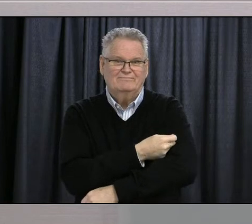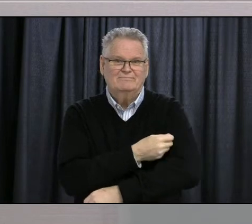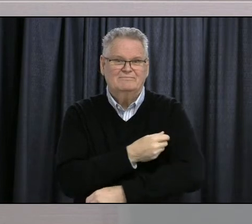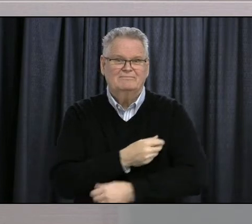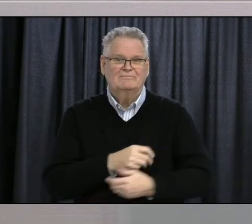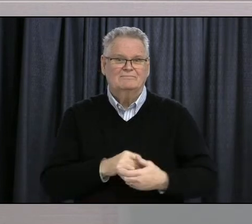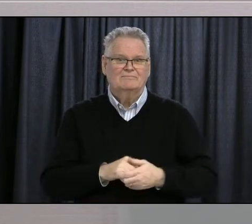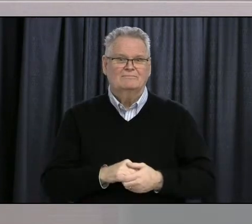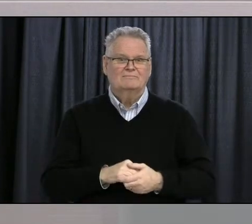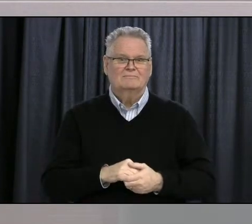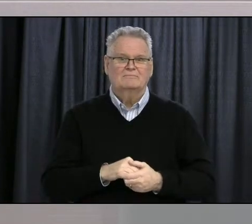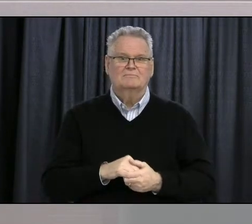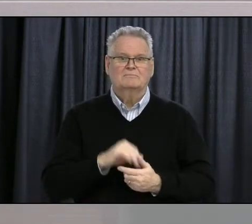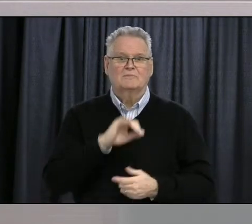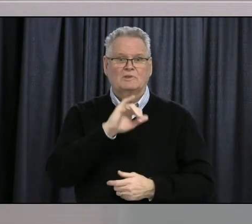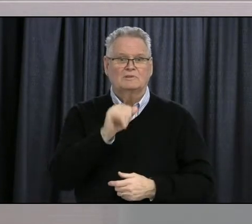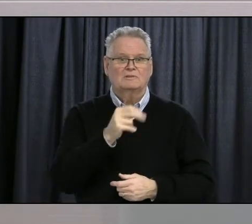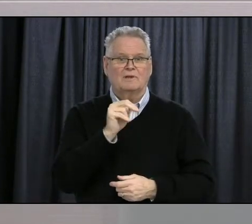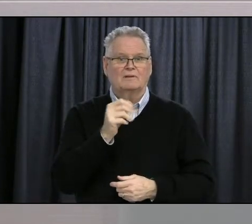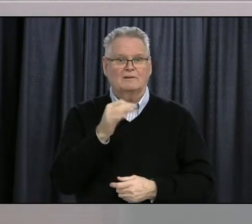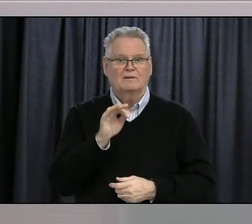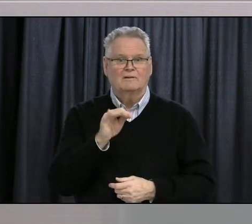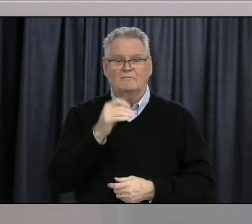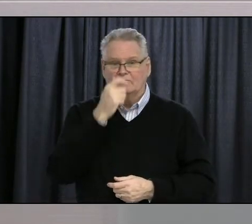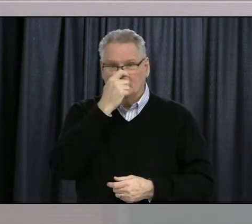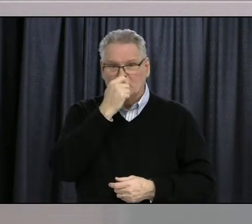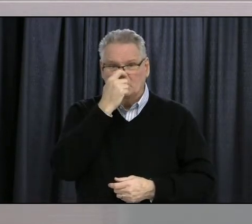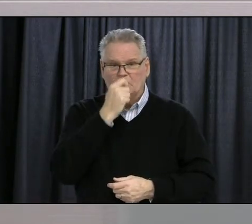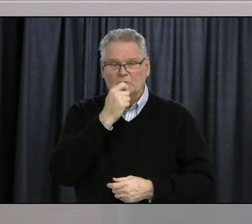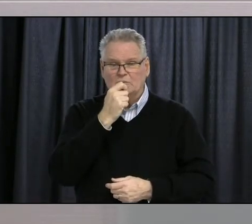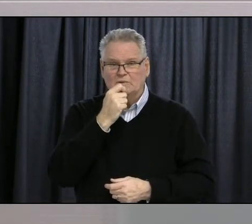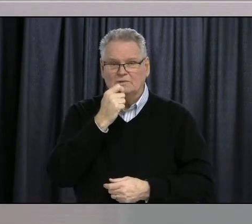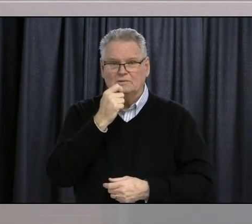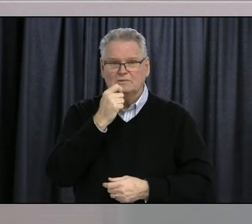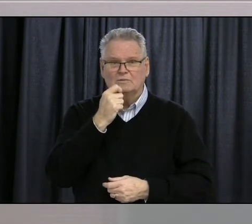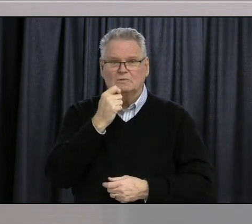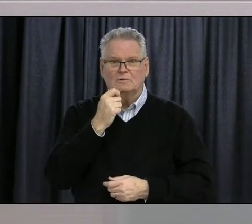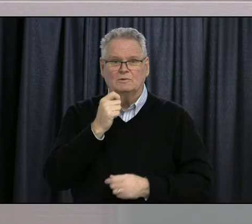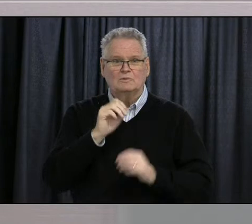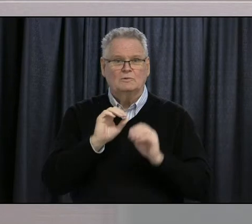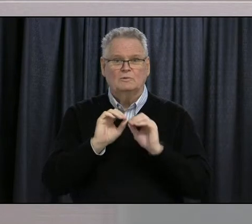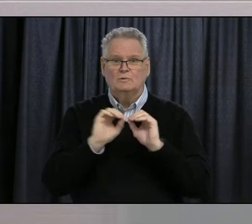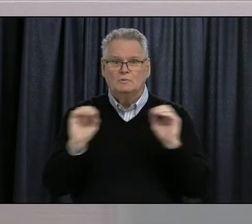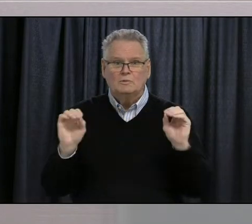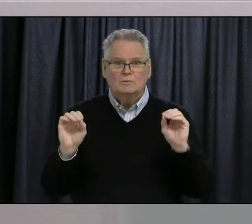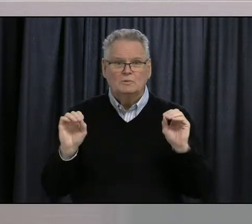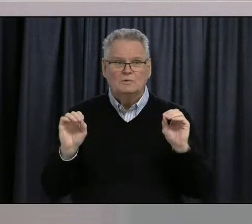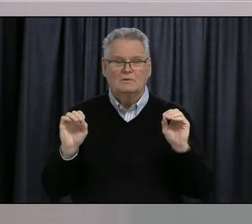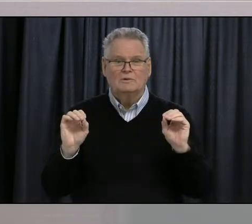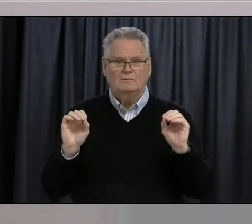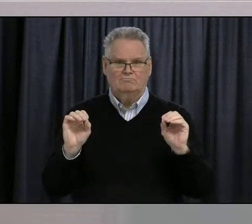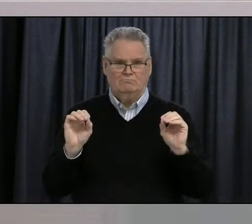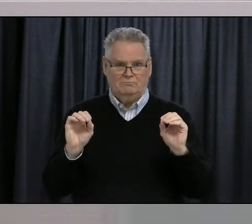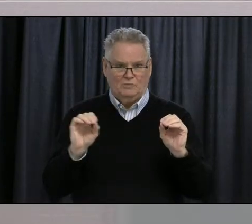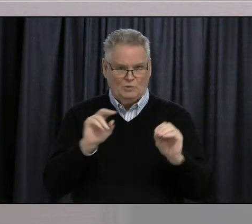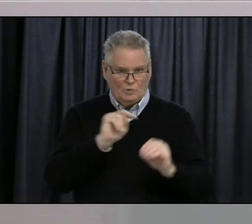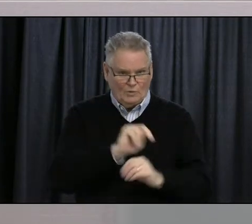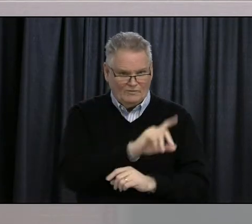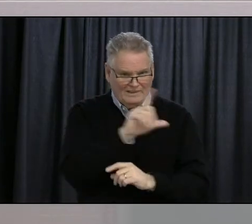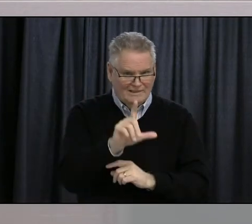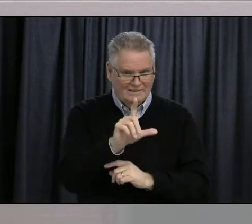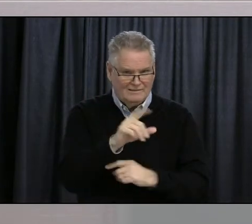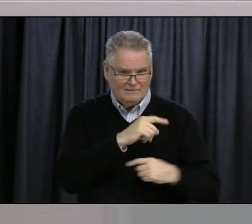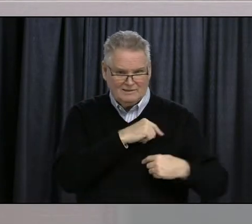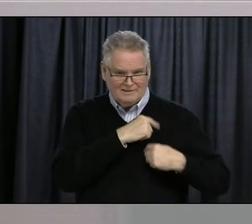recent numbers show that there have been no cases of the flu in this province whatsoever during our flu